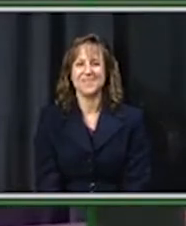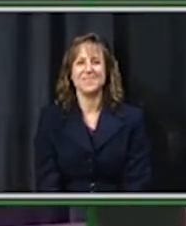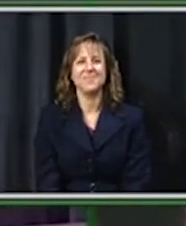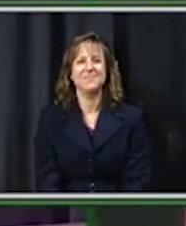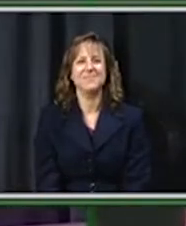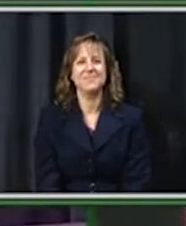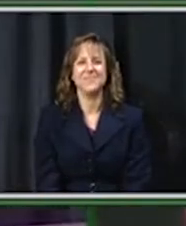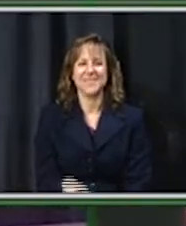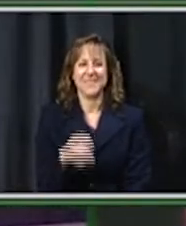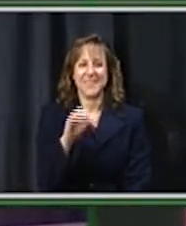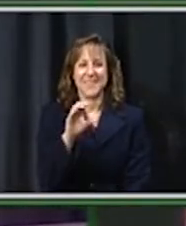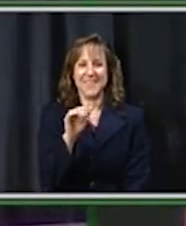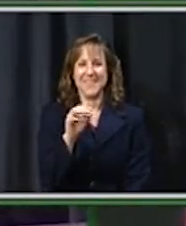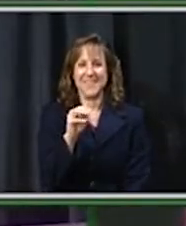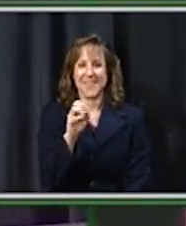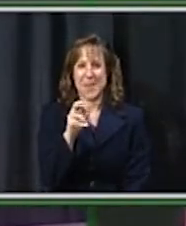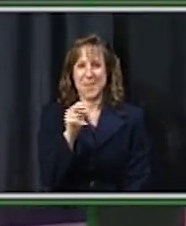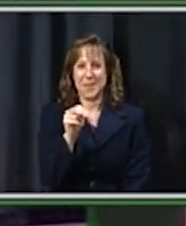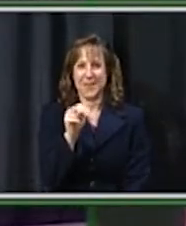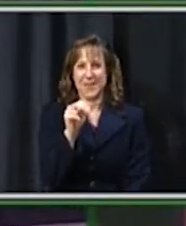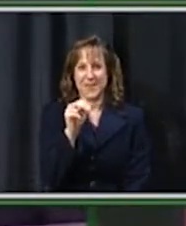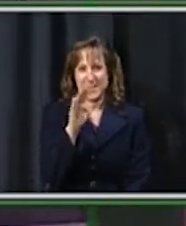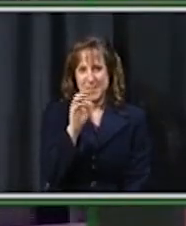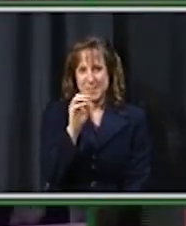Cameron Bowers.